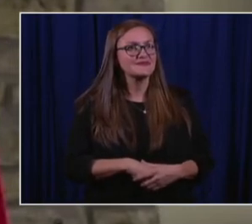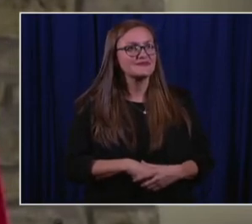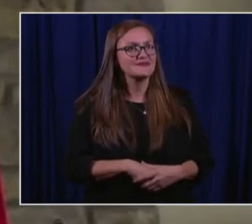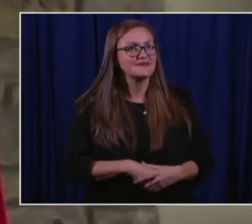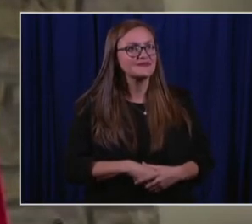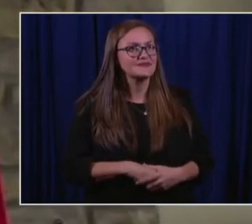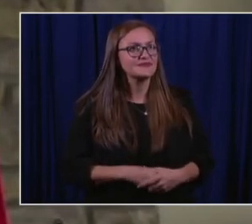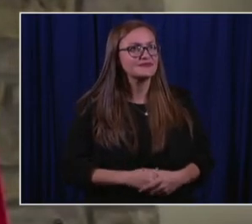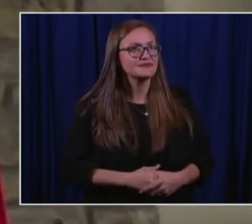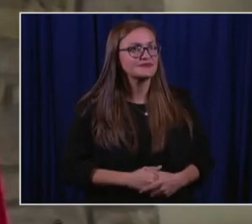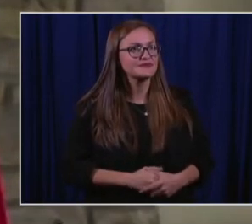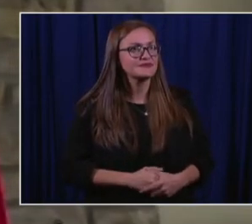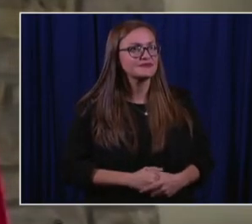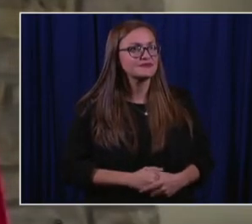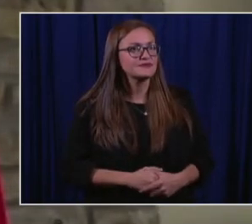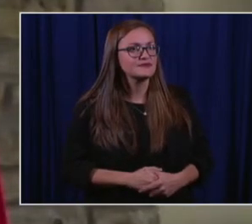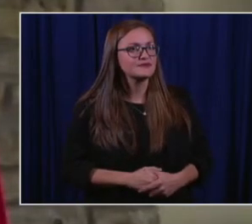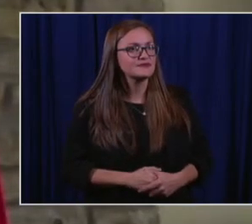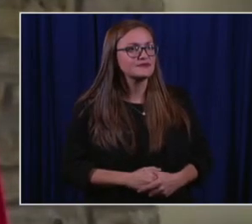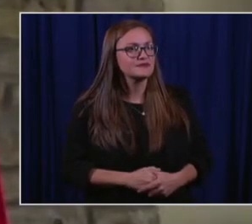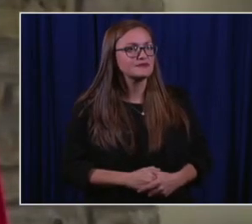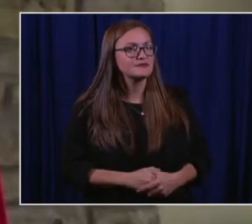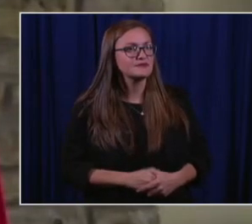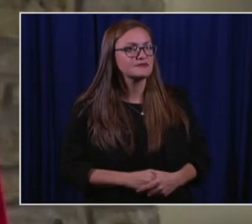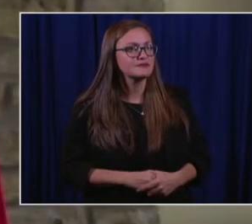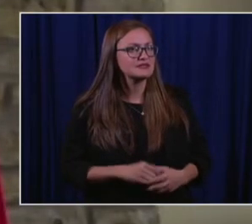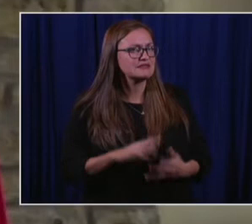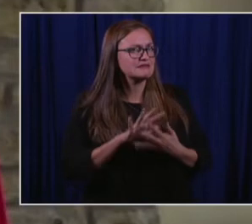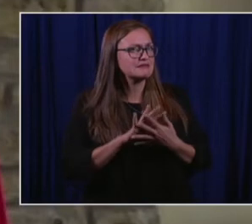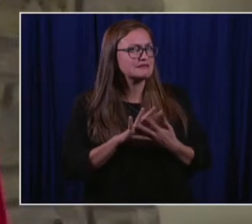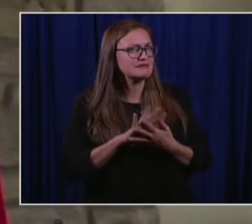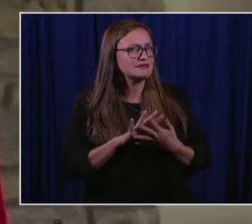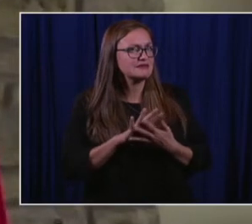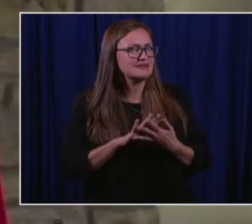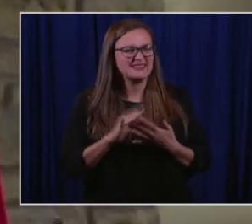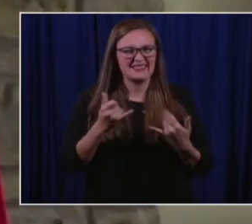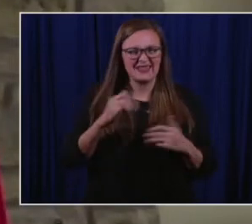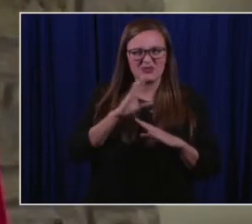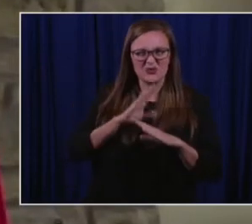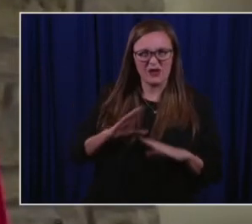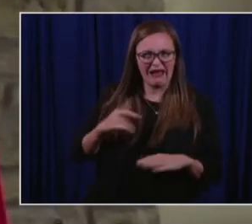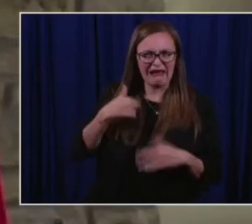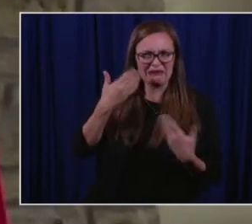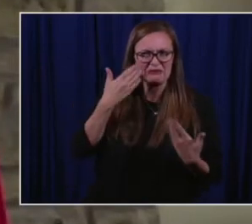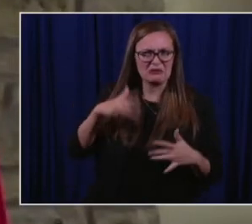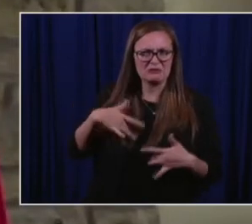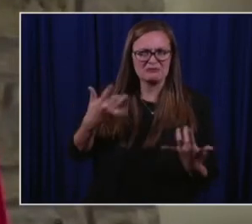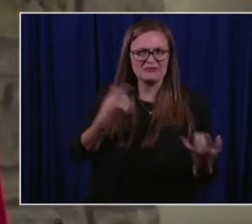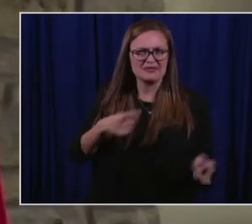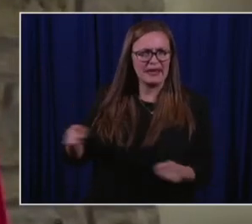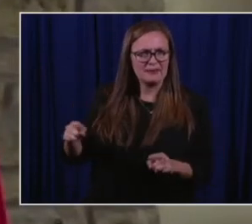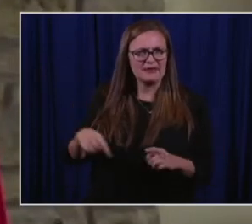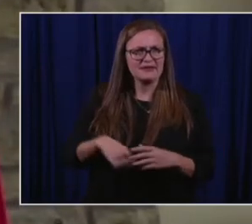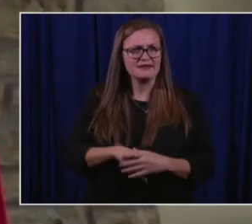Gill at Ohio Latino Television. Yeah, we're getting an echo there. I'm not sure what's going on. But...